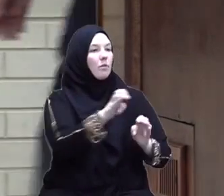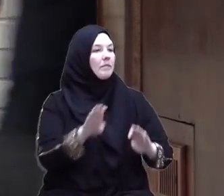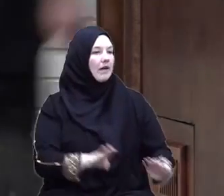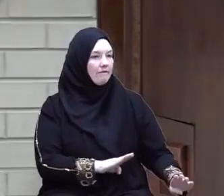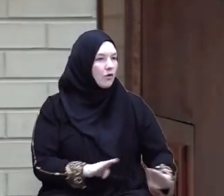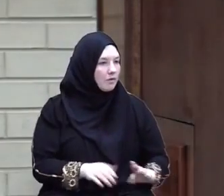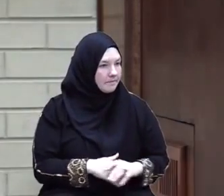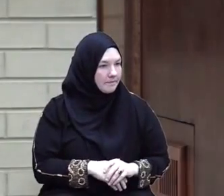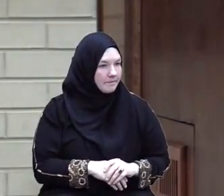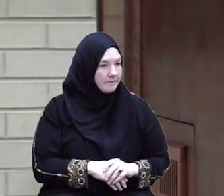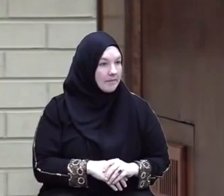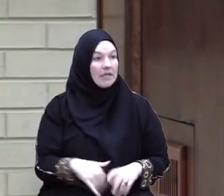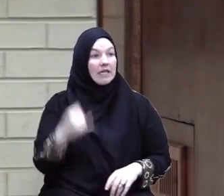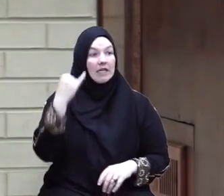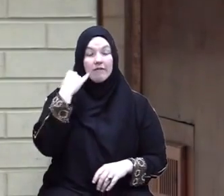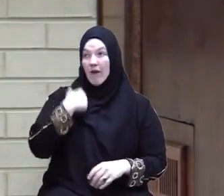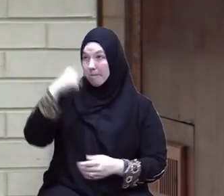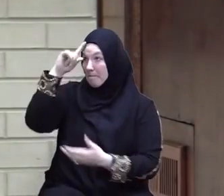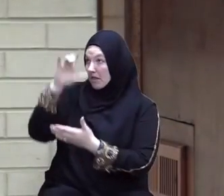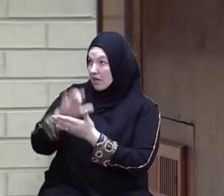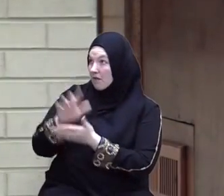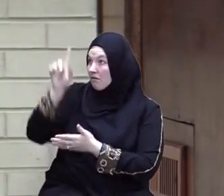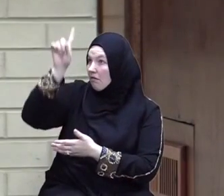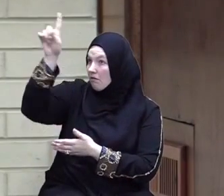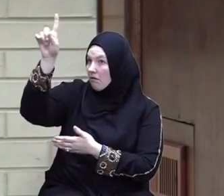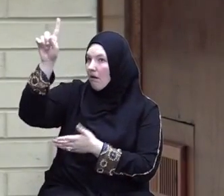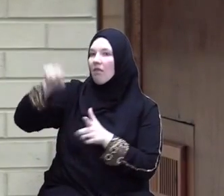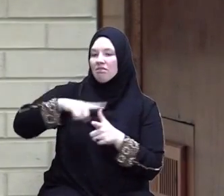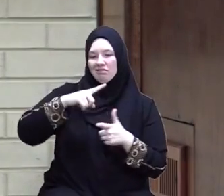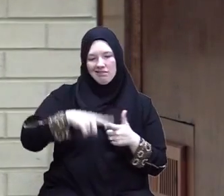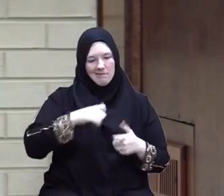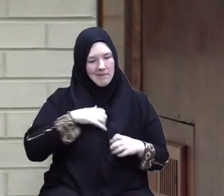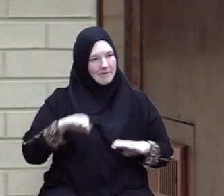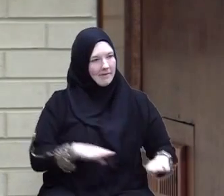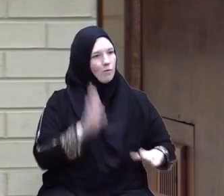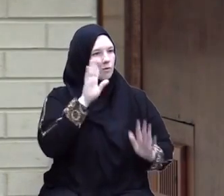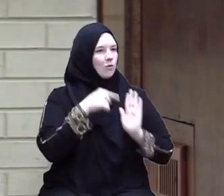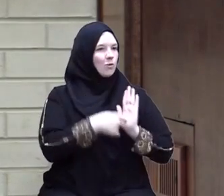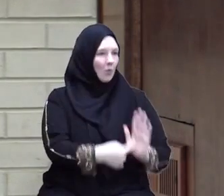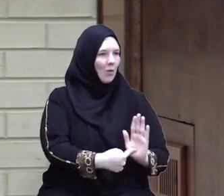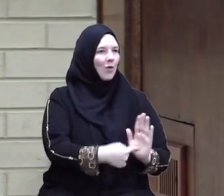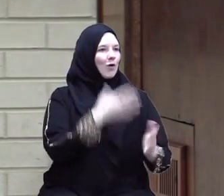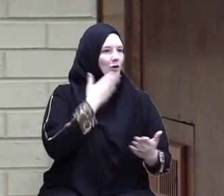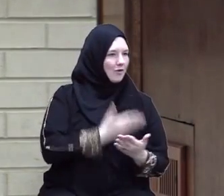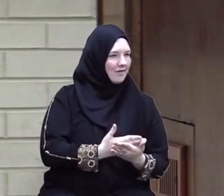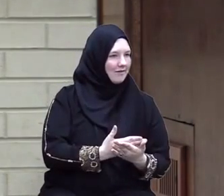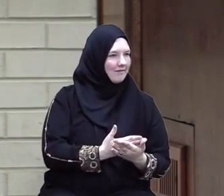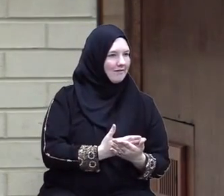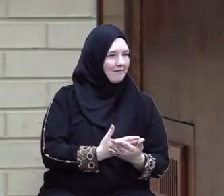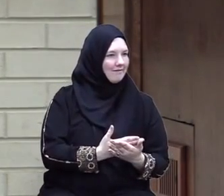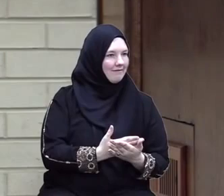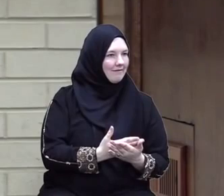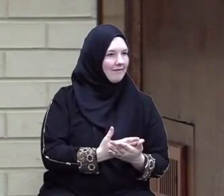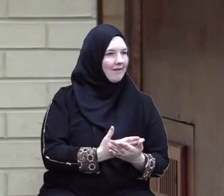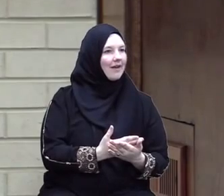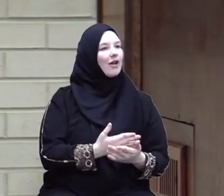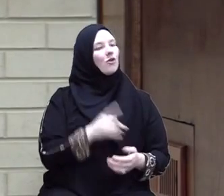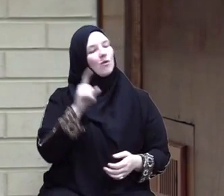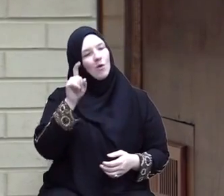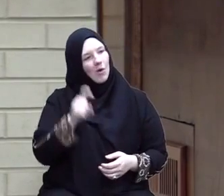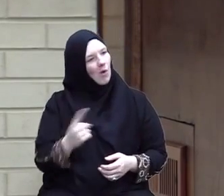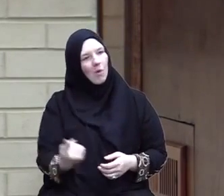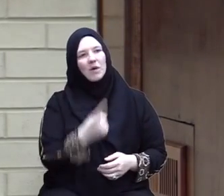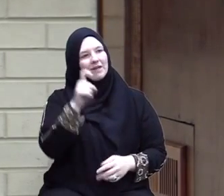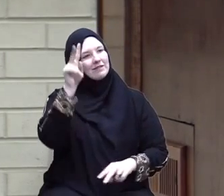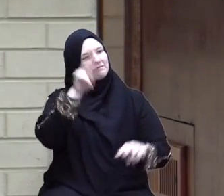behavior. So looking at the person's faith has to consider their